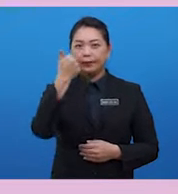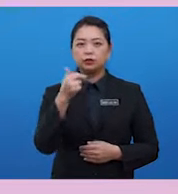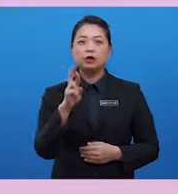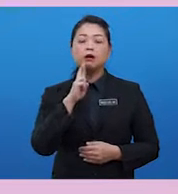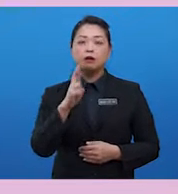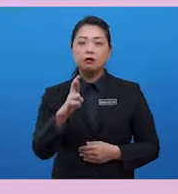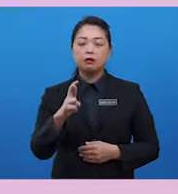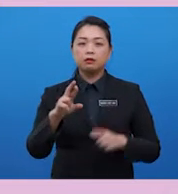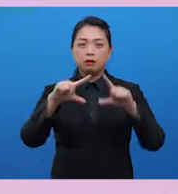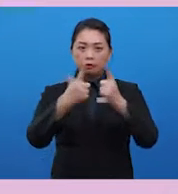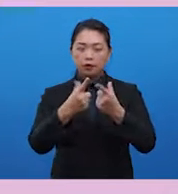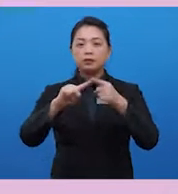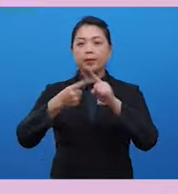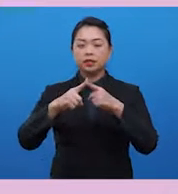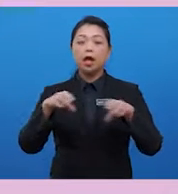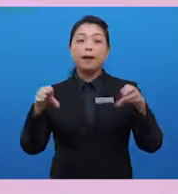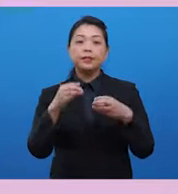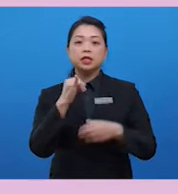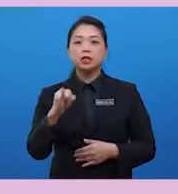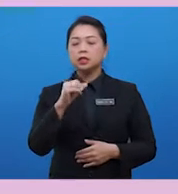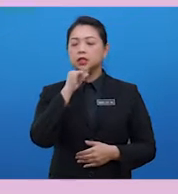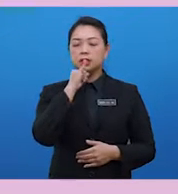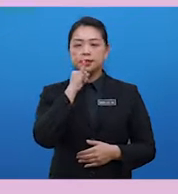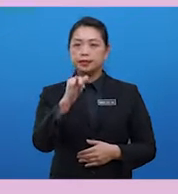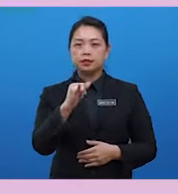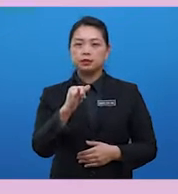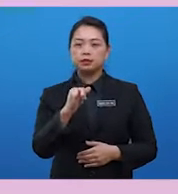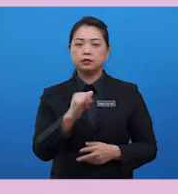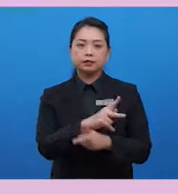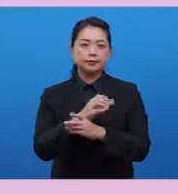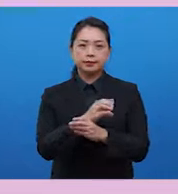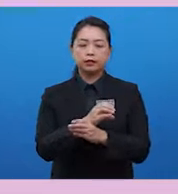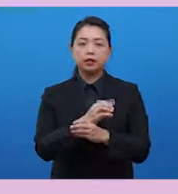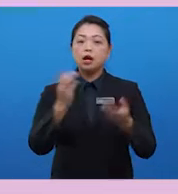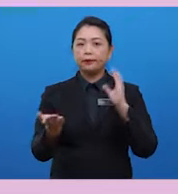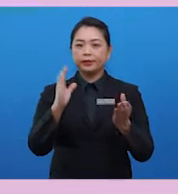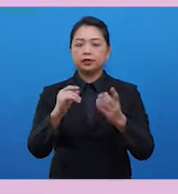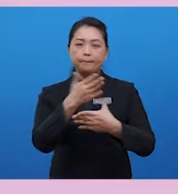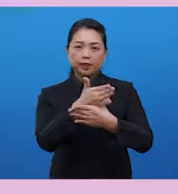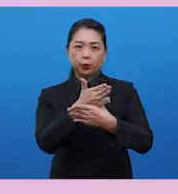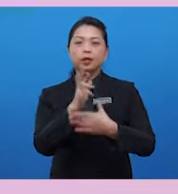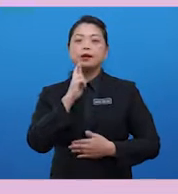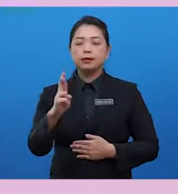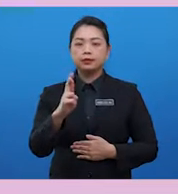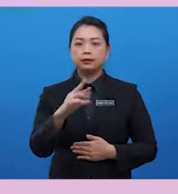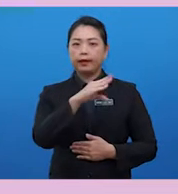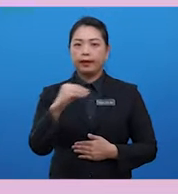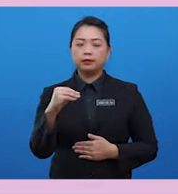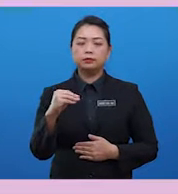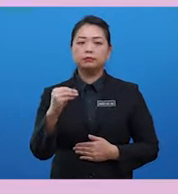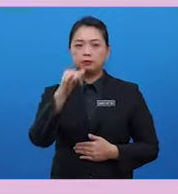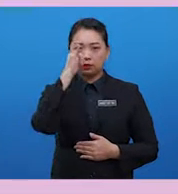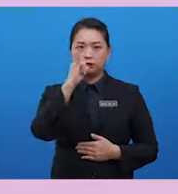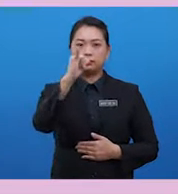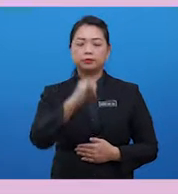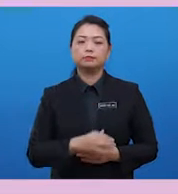because her classmates were making inconsiderate comparisons between her and a